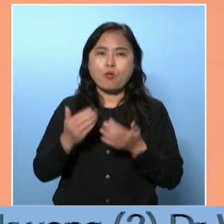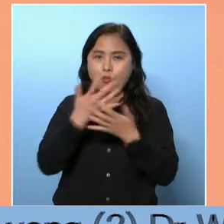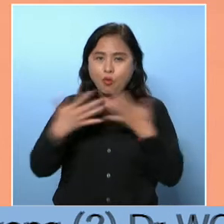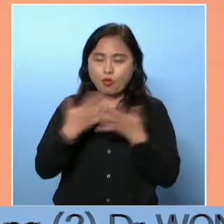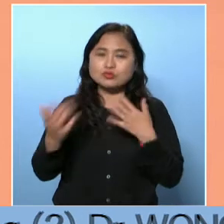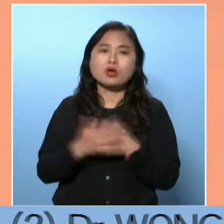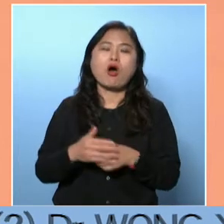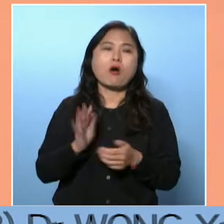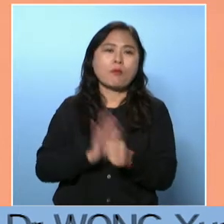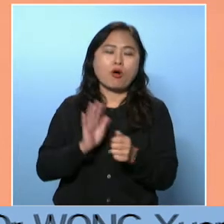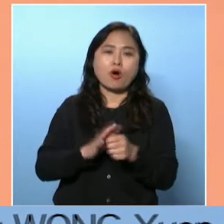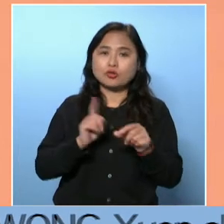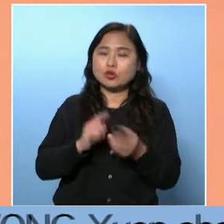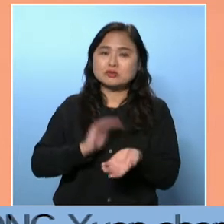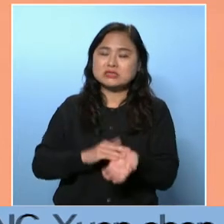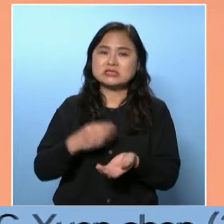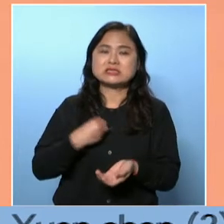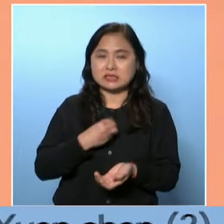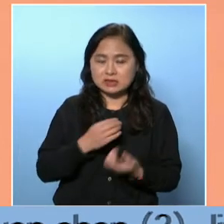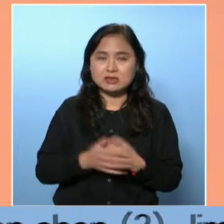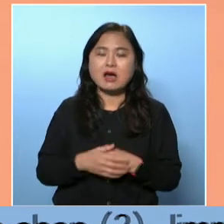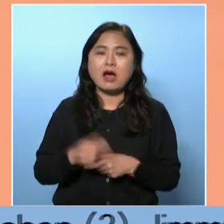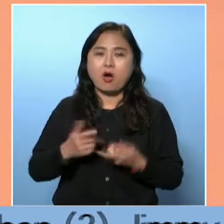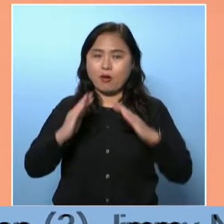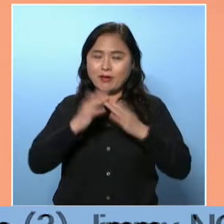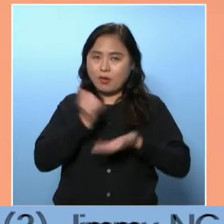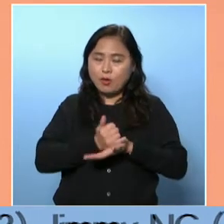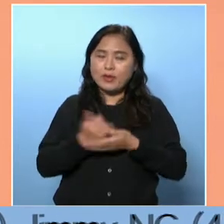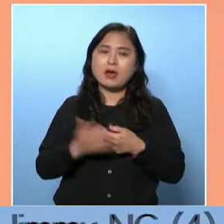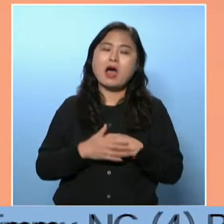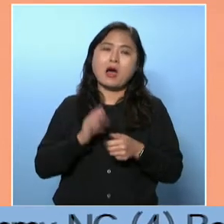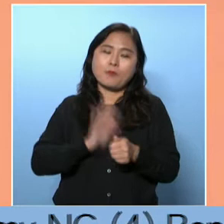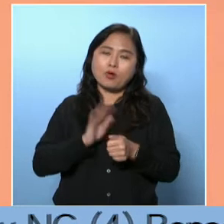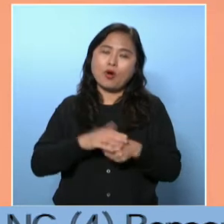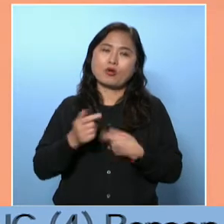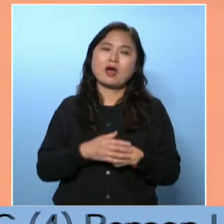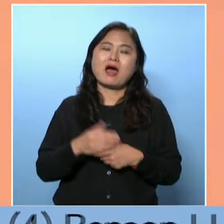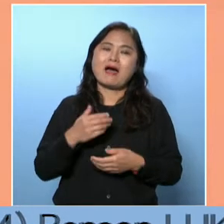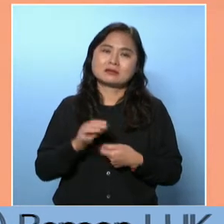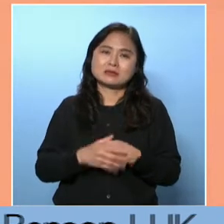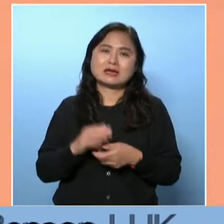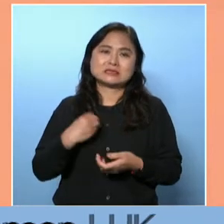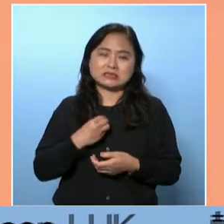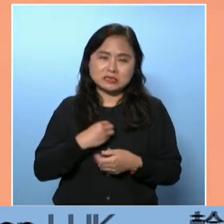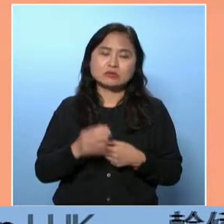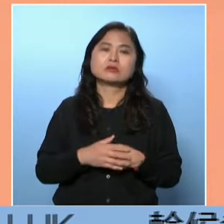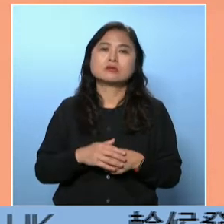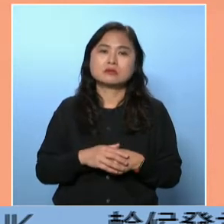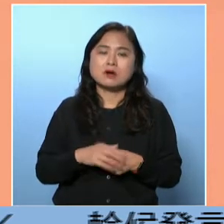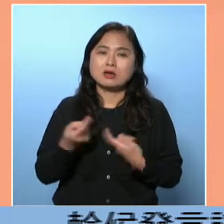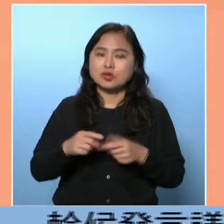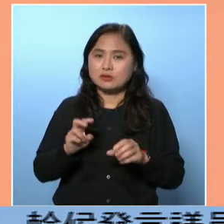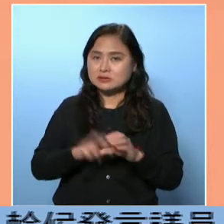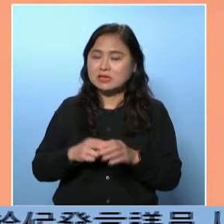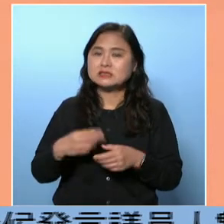suggest remote diagnosis with Chinese medicine. And then for